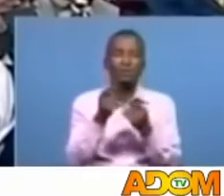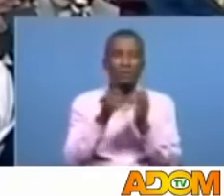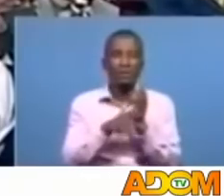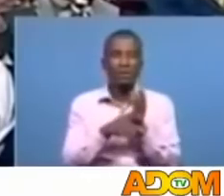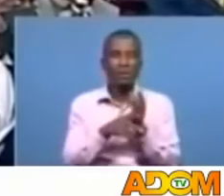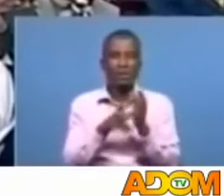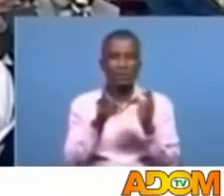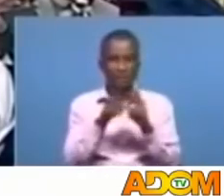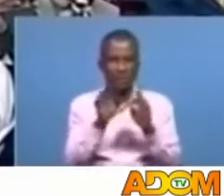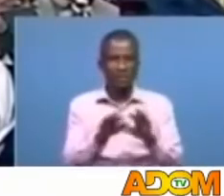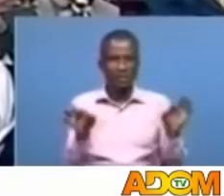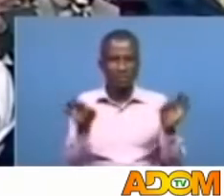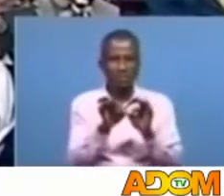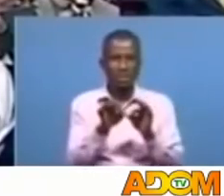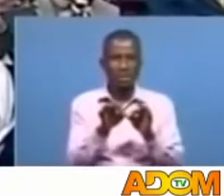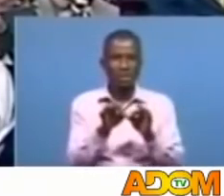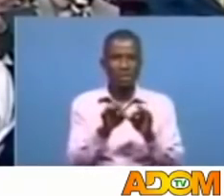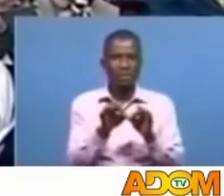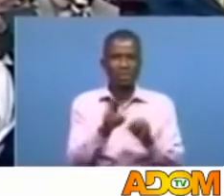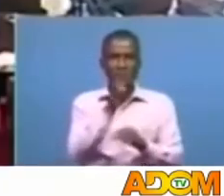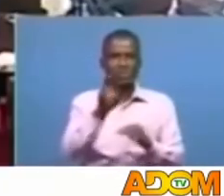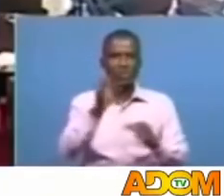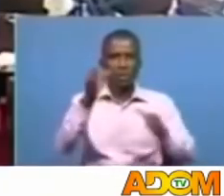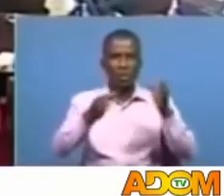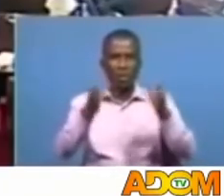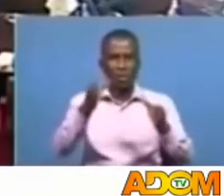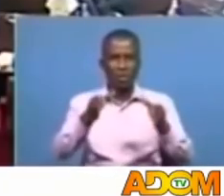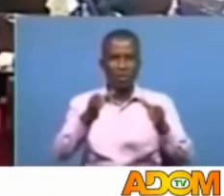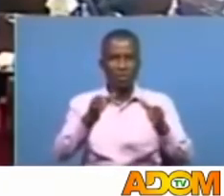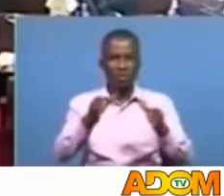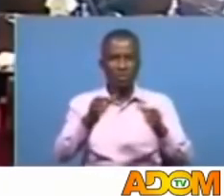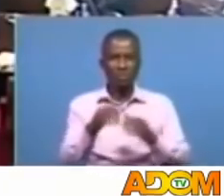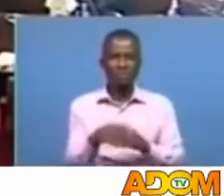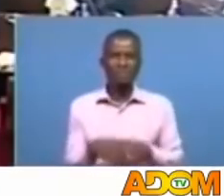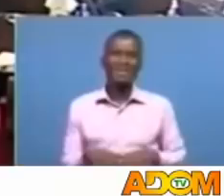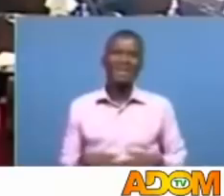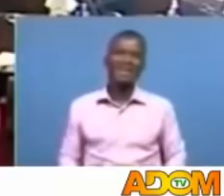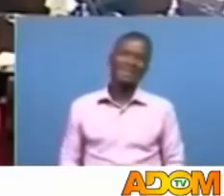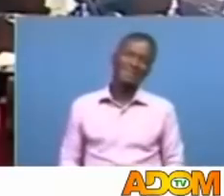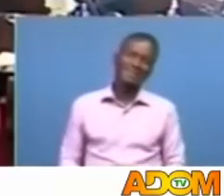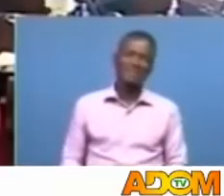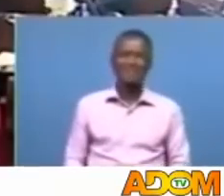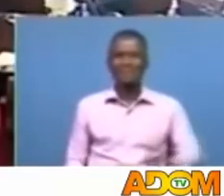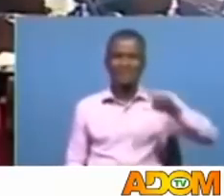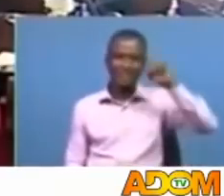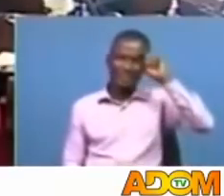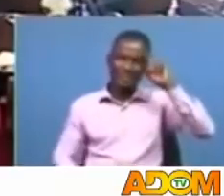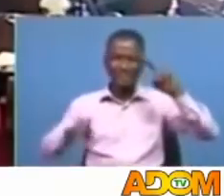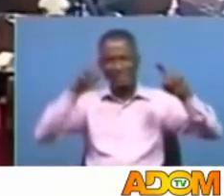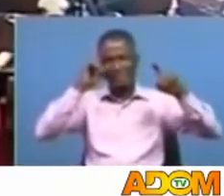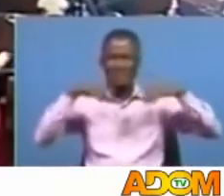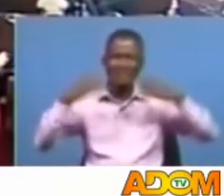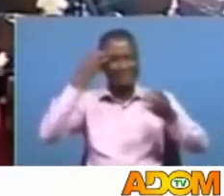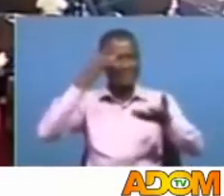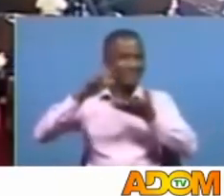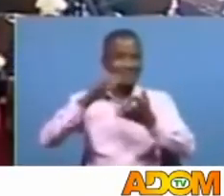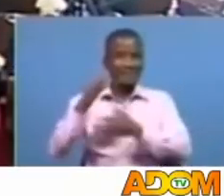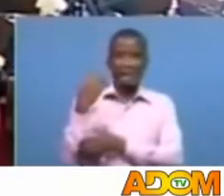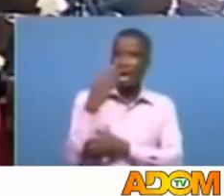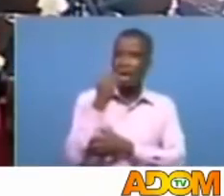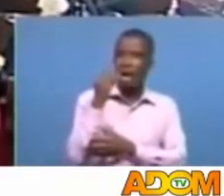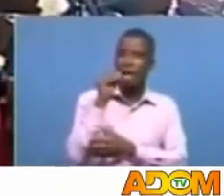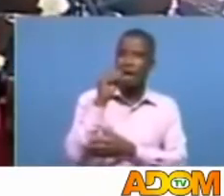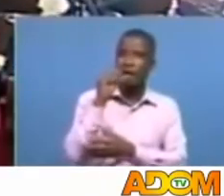of value to the court to call a witness. Once again, I'm curious about something. If it was